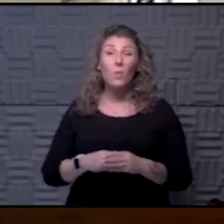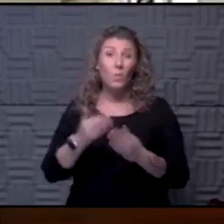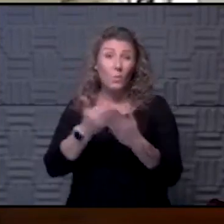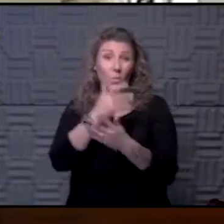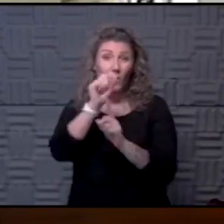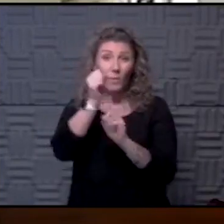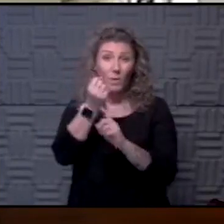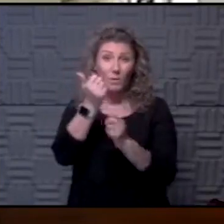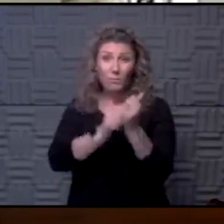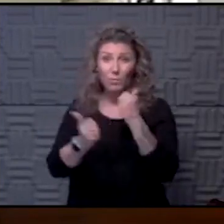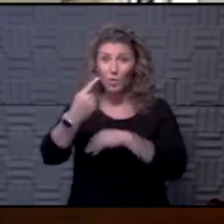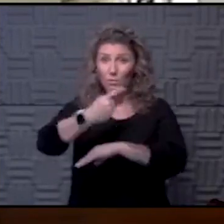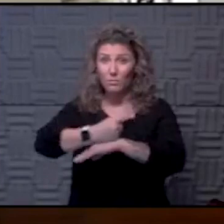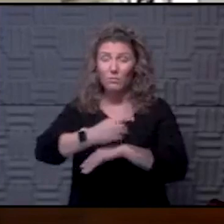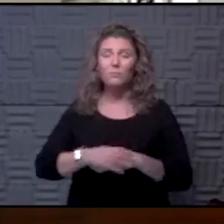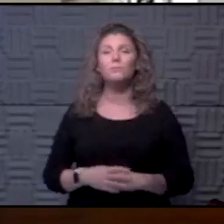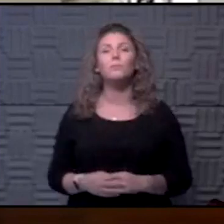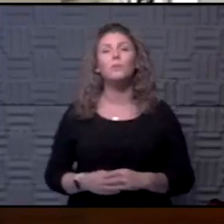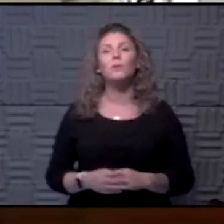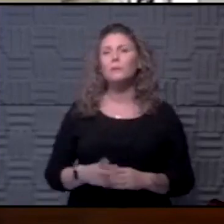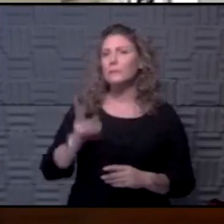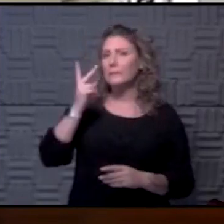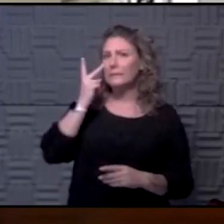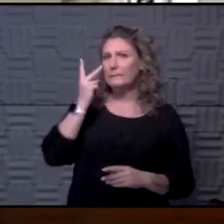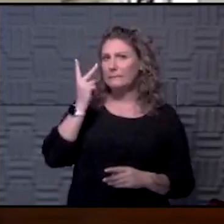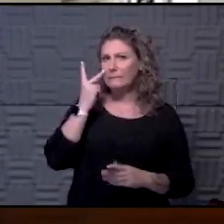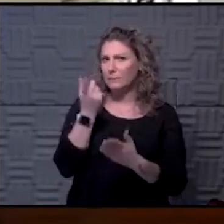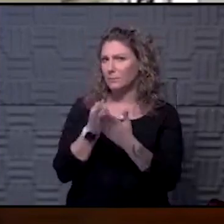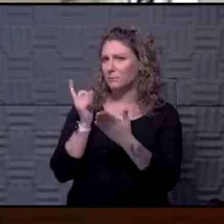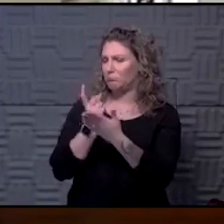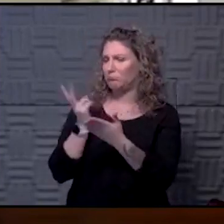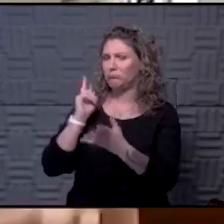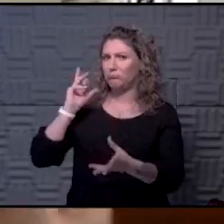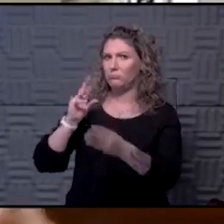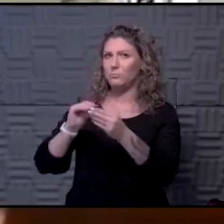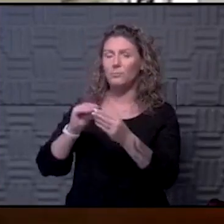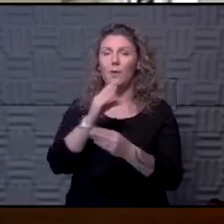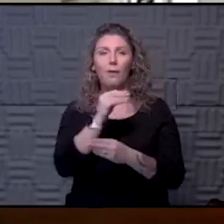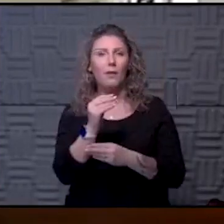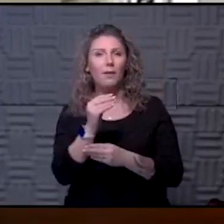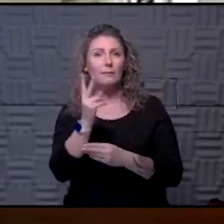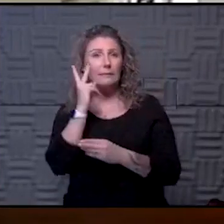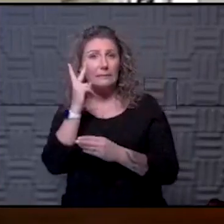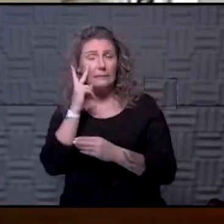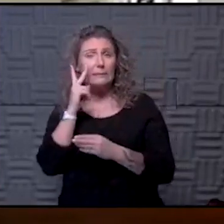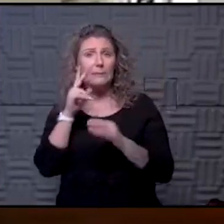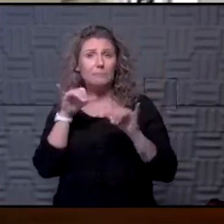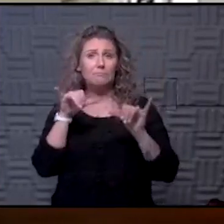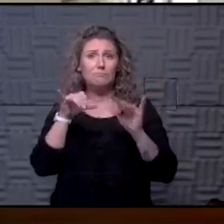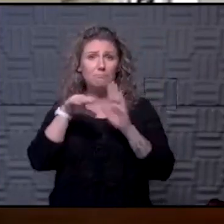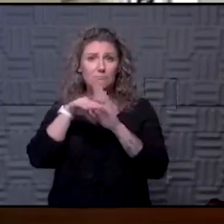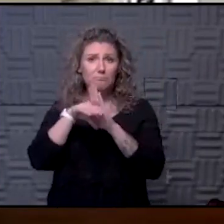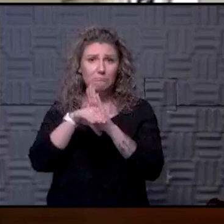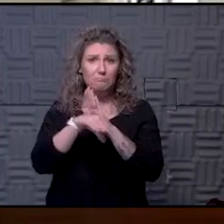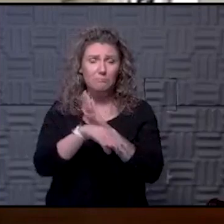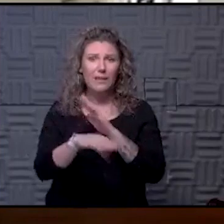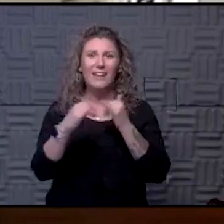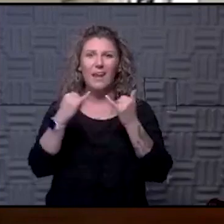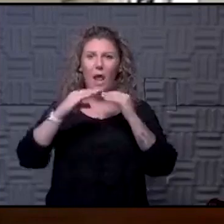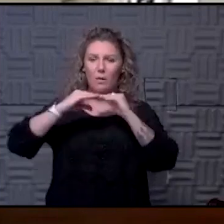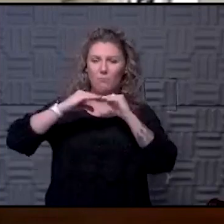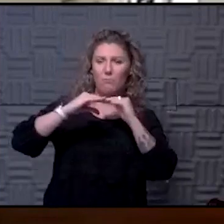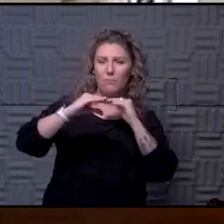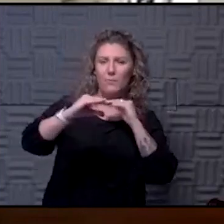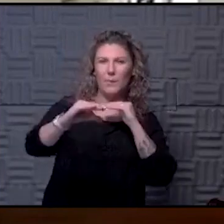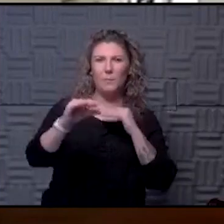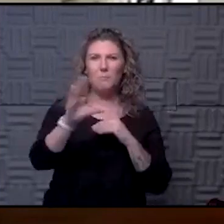so we've seen that for the last few weeks, and we had seen a steady decline, and now we've stabilized at that